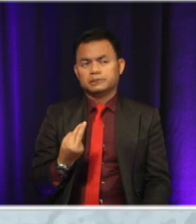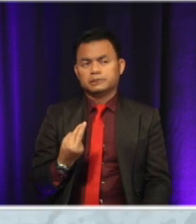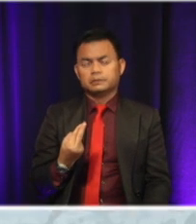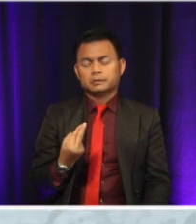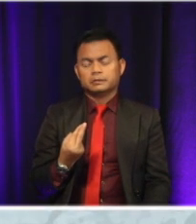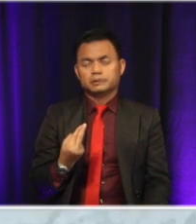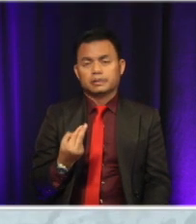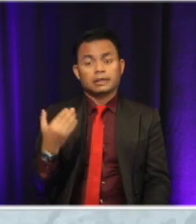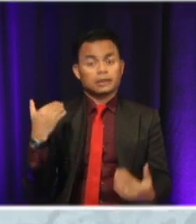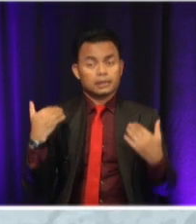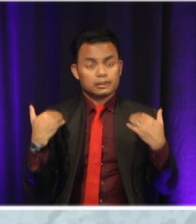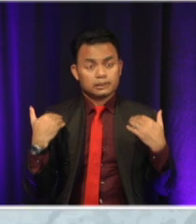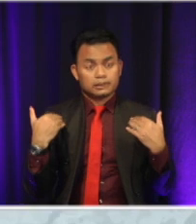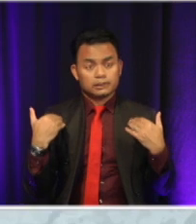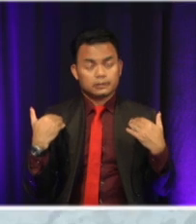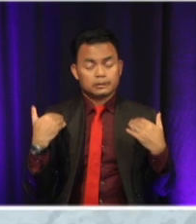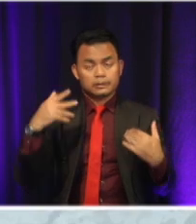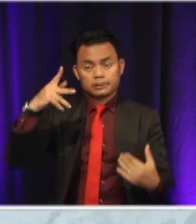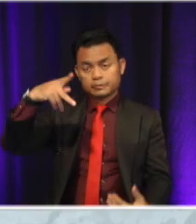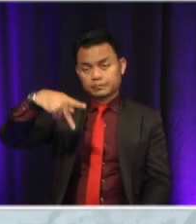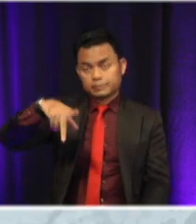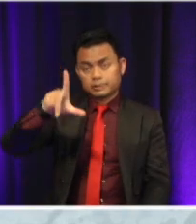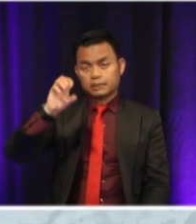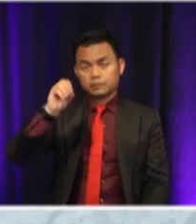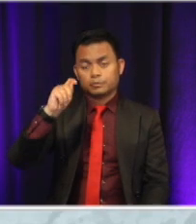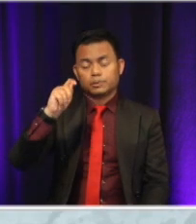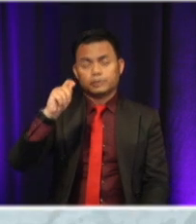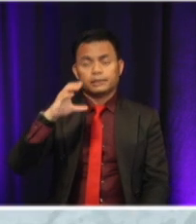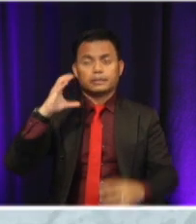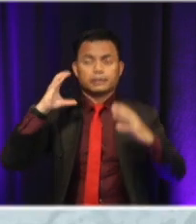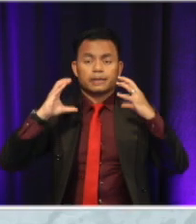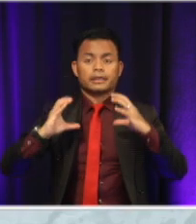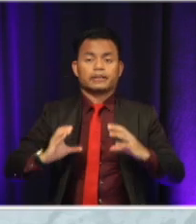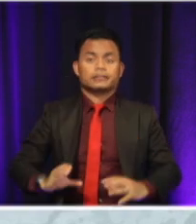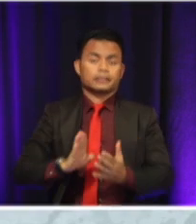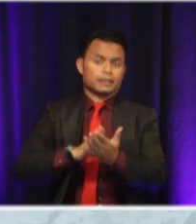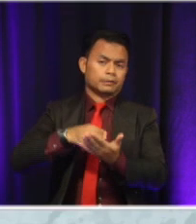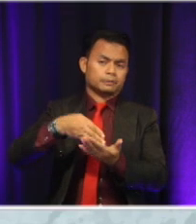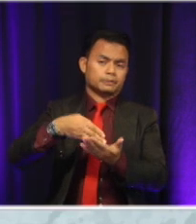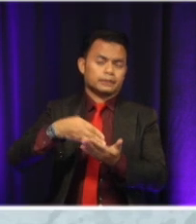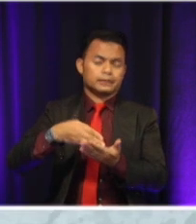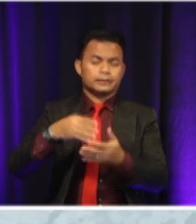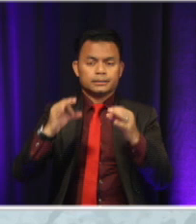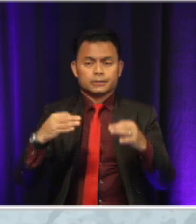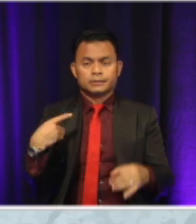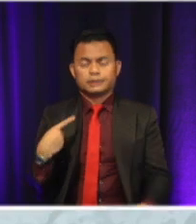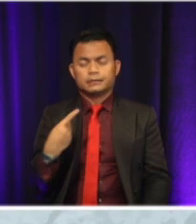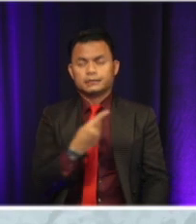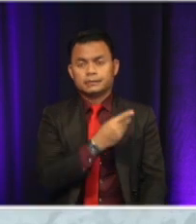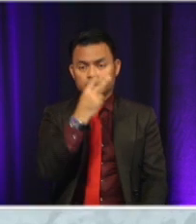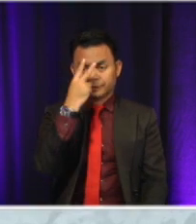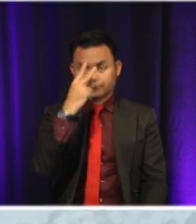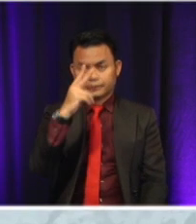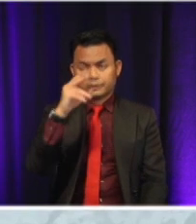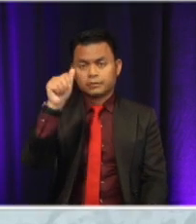plot and that involves character development. If you look at 6A, Merchant of Venice, how